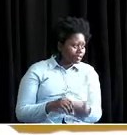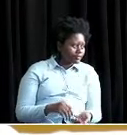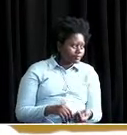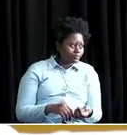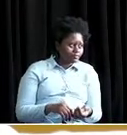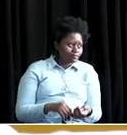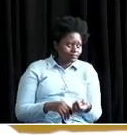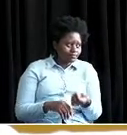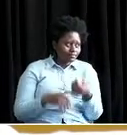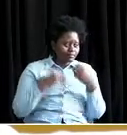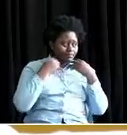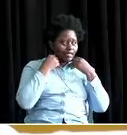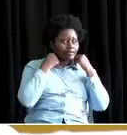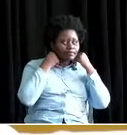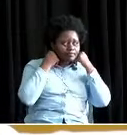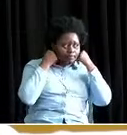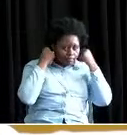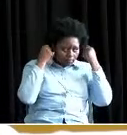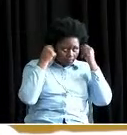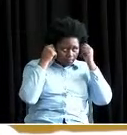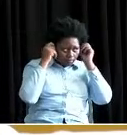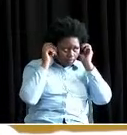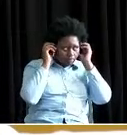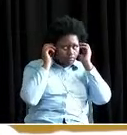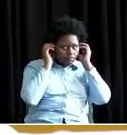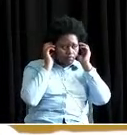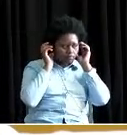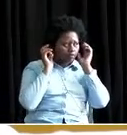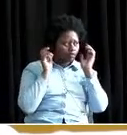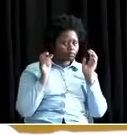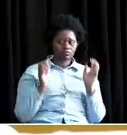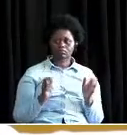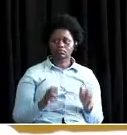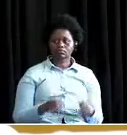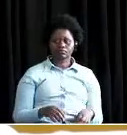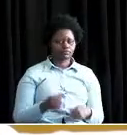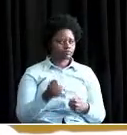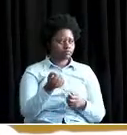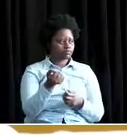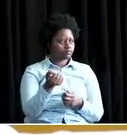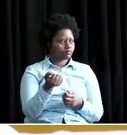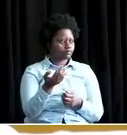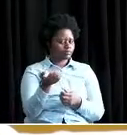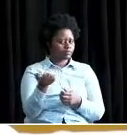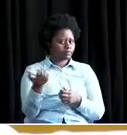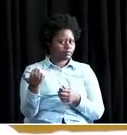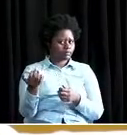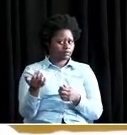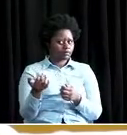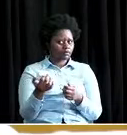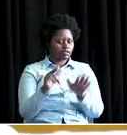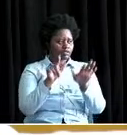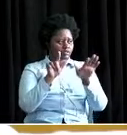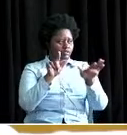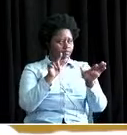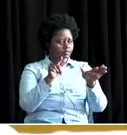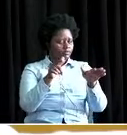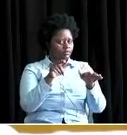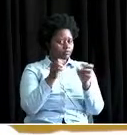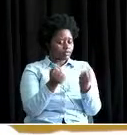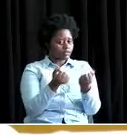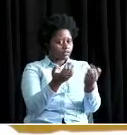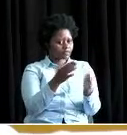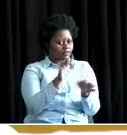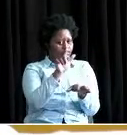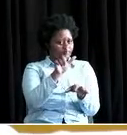agenda was sent to all of you at 1:10. So, Speaker, you need to give us at least 72 hours to peruse through this thing